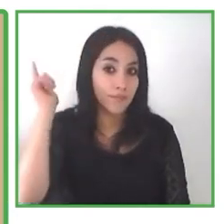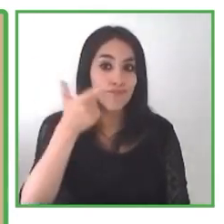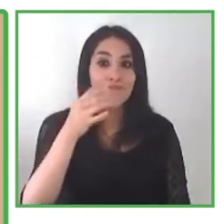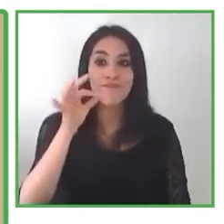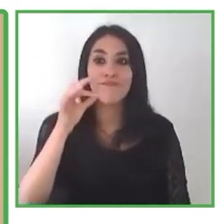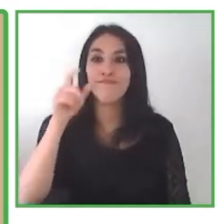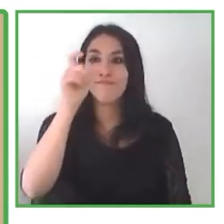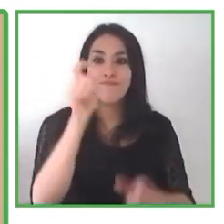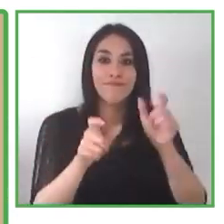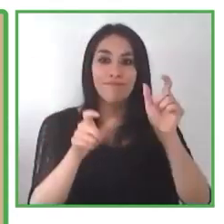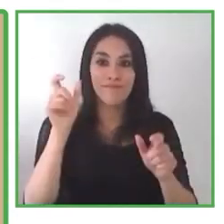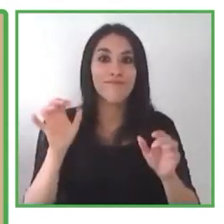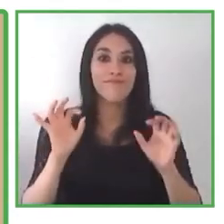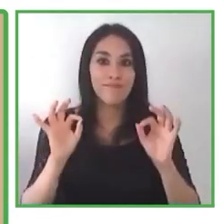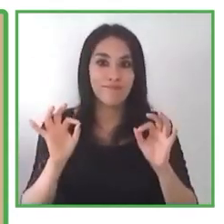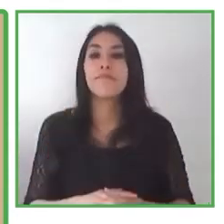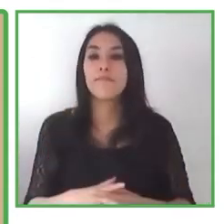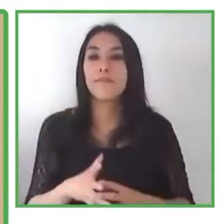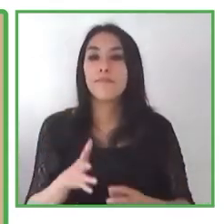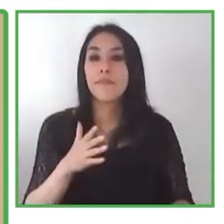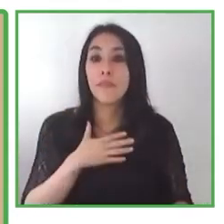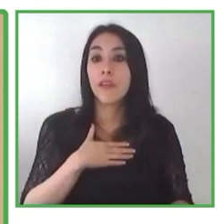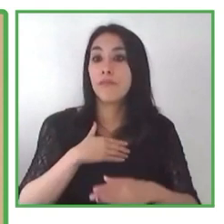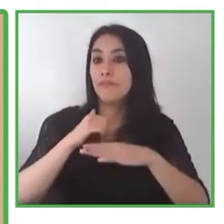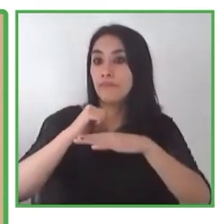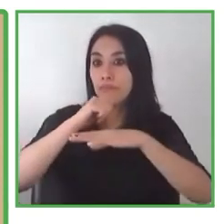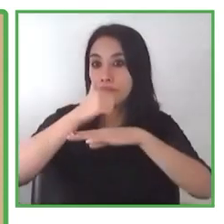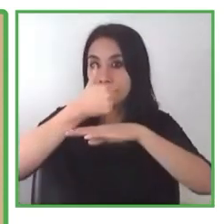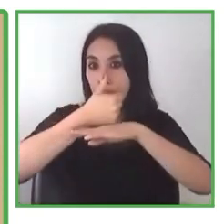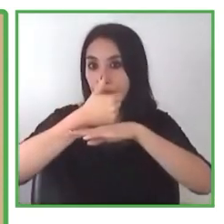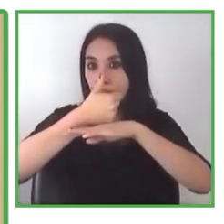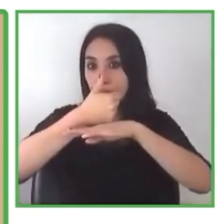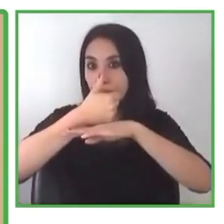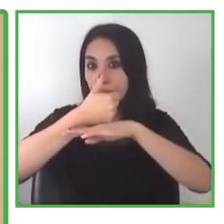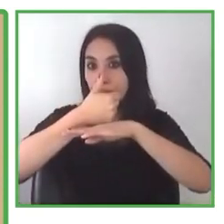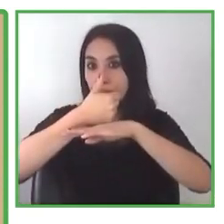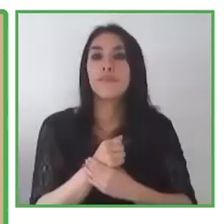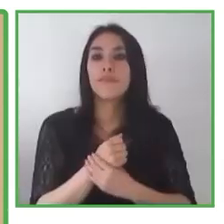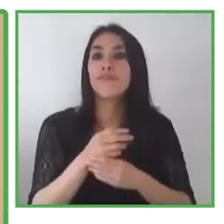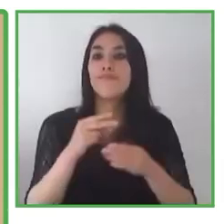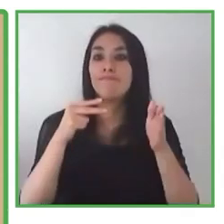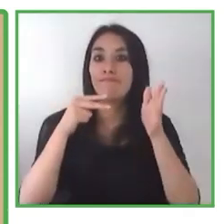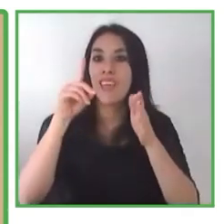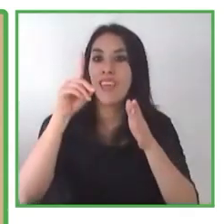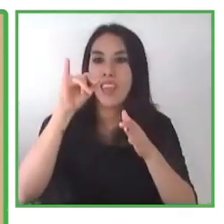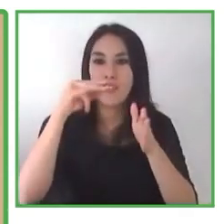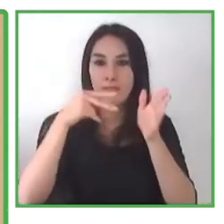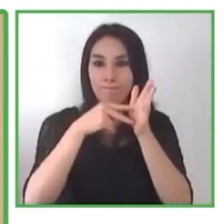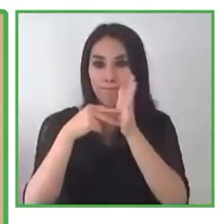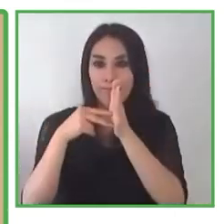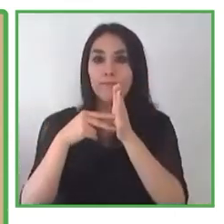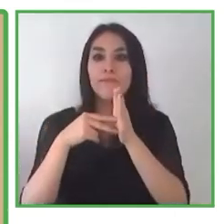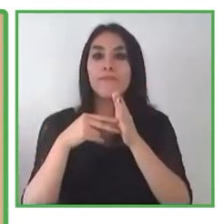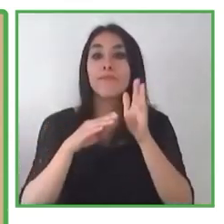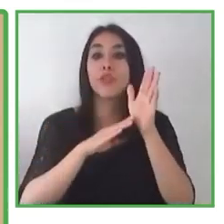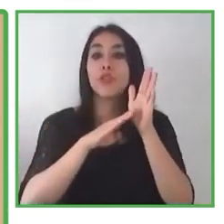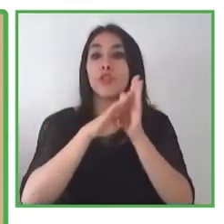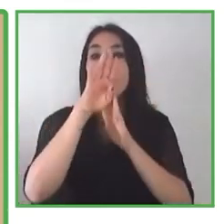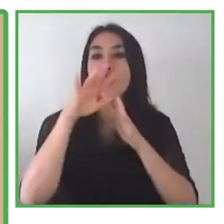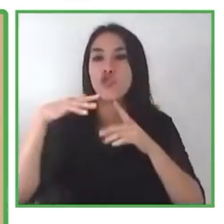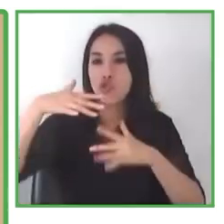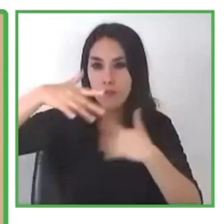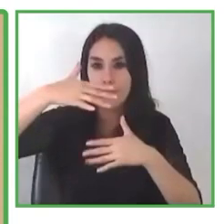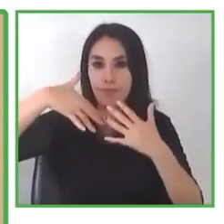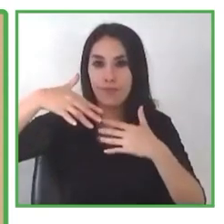Esteemed colleagues and distinguished participants. Estimados colegas y distinguidos participantes, como directora de la